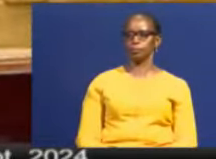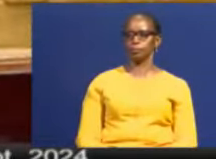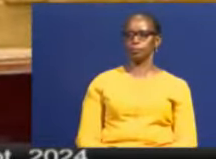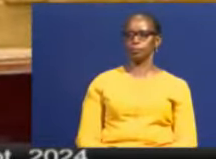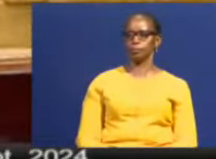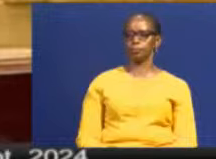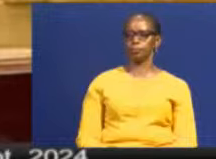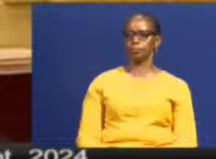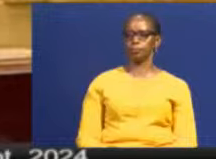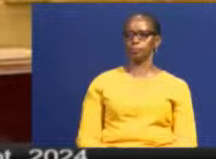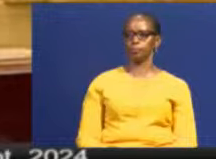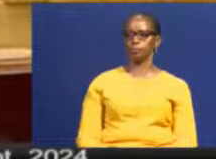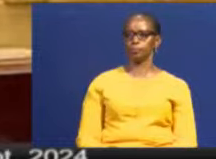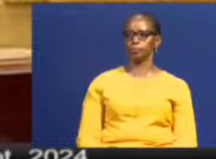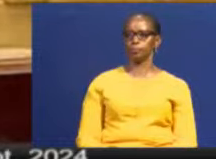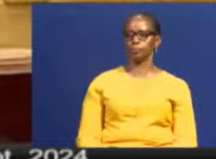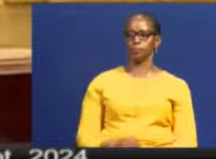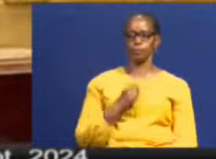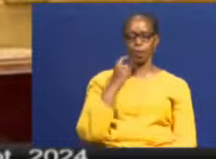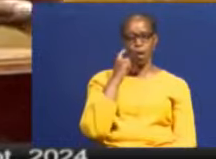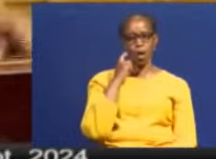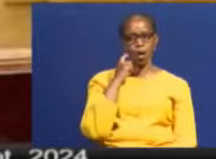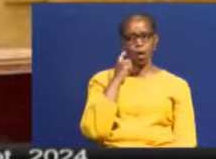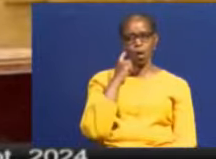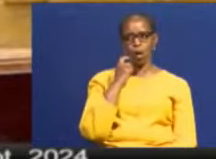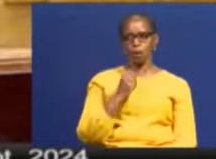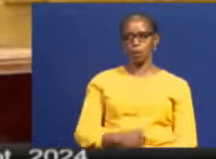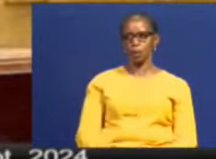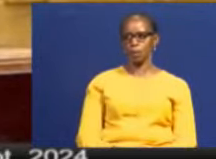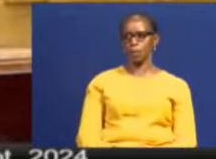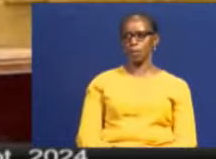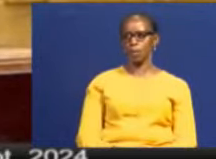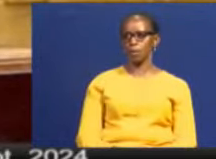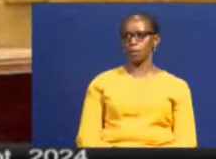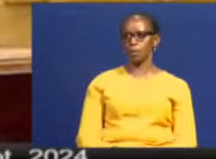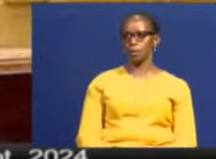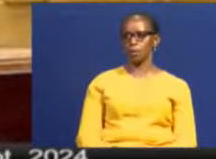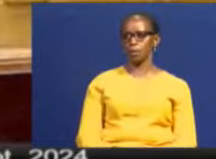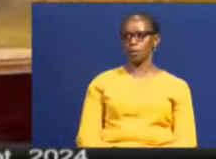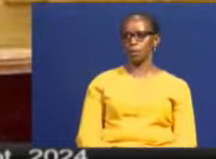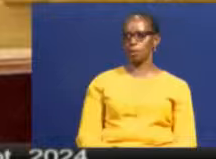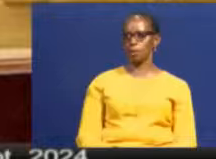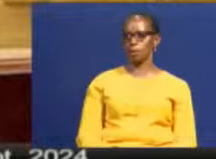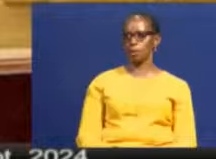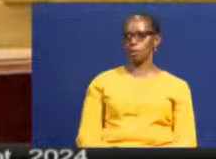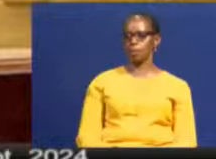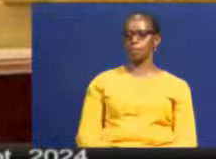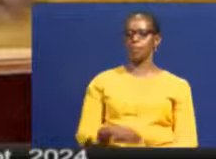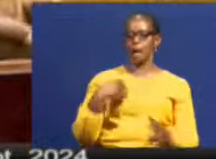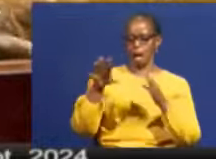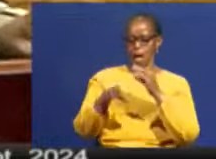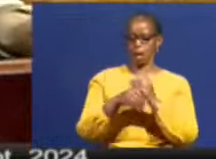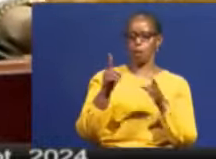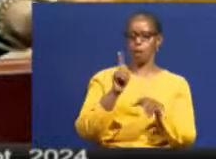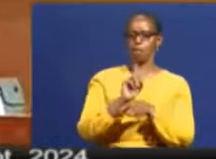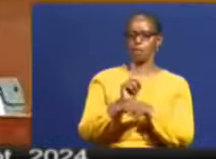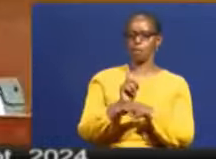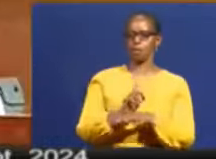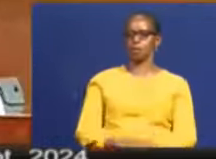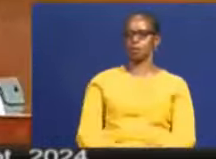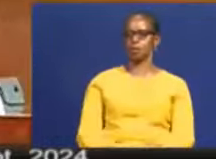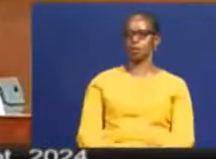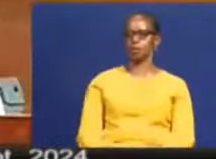I thank you, Mr. Speaker. And it is to say that the courts... Order, KJ. Yes, so give her 1 minute. Please allow me